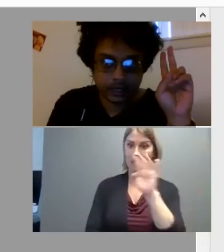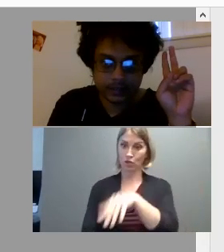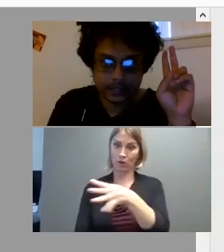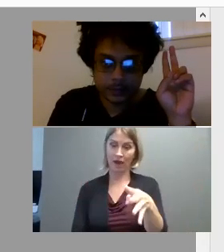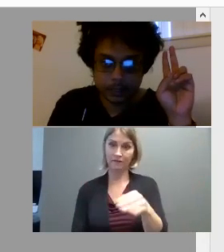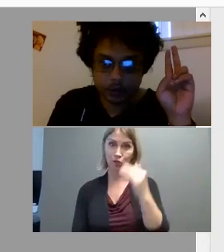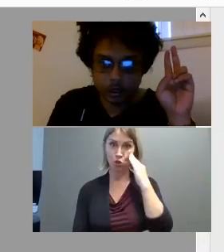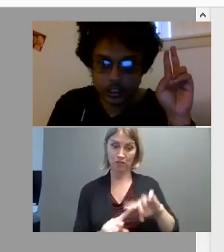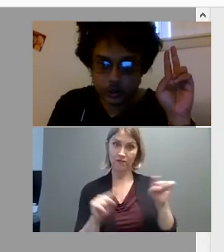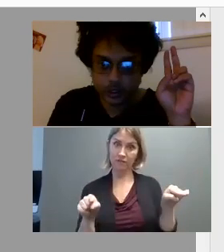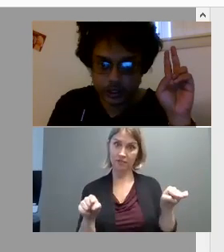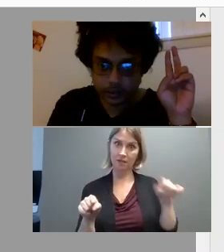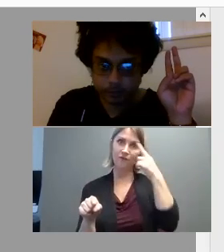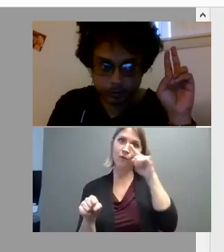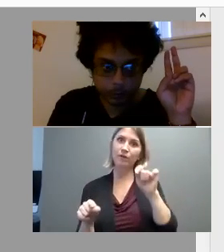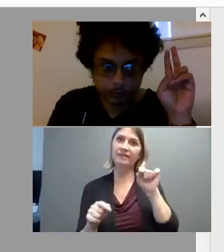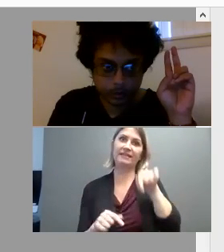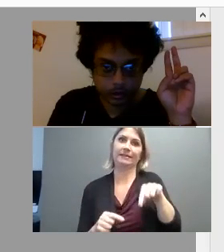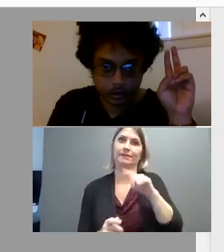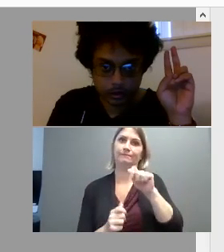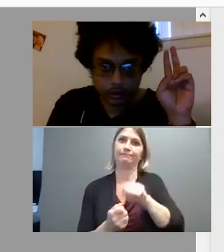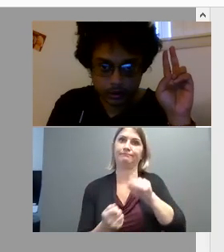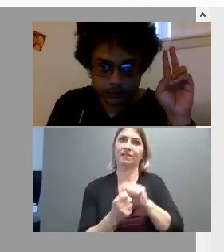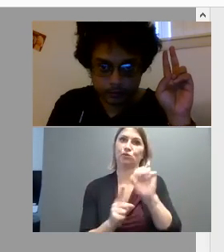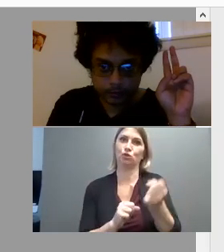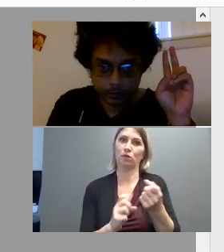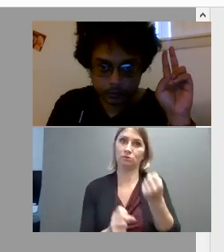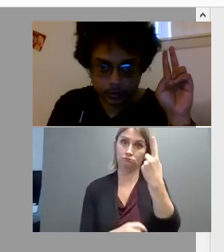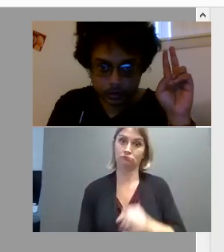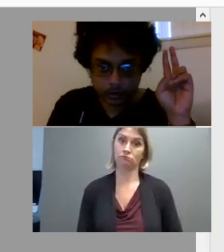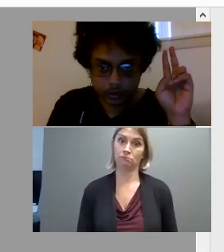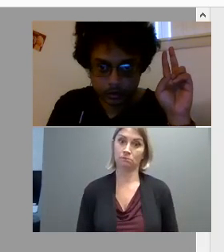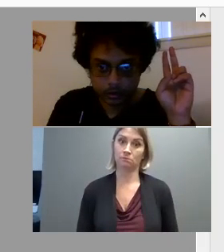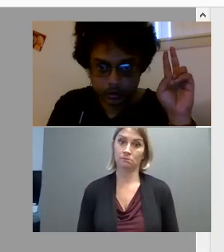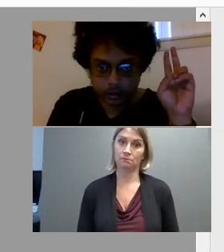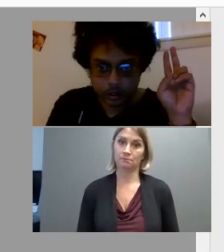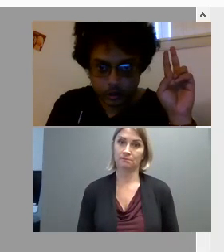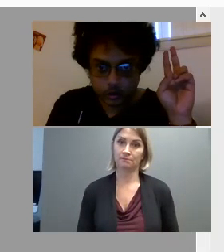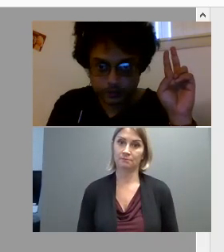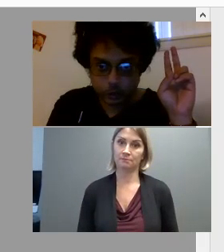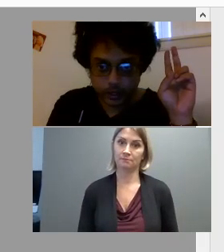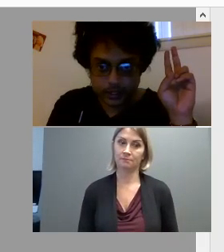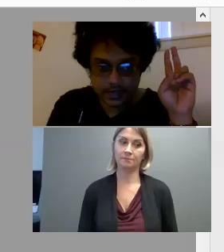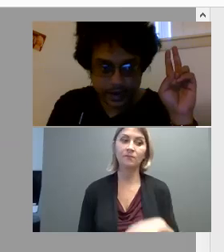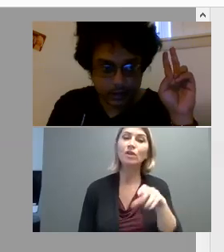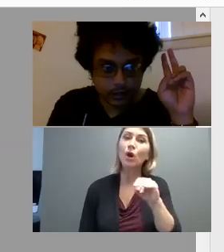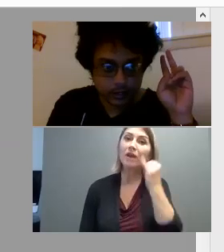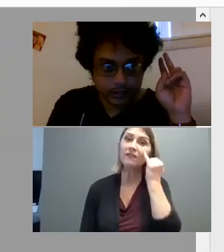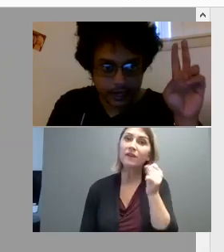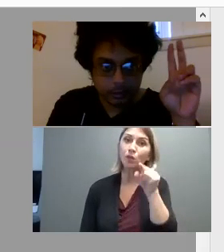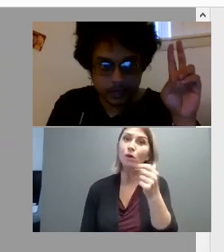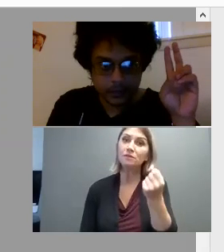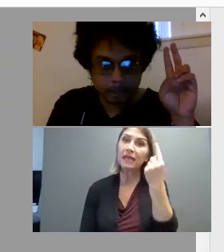in this particular situation here? So if you